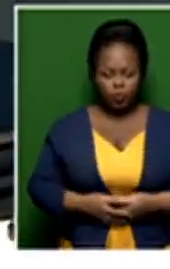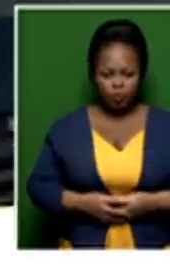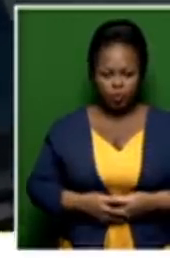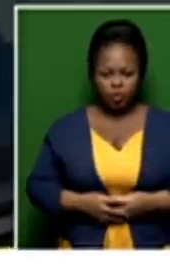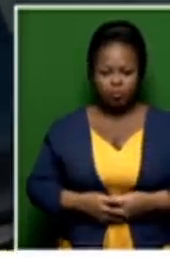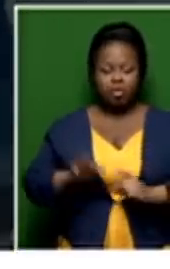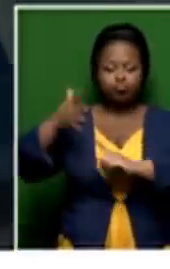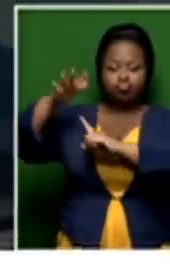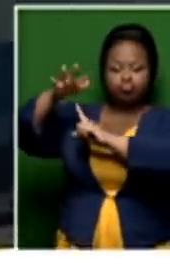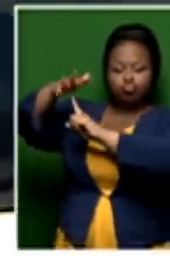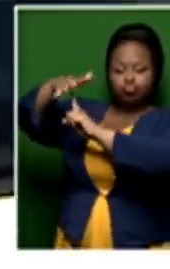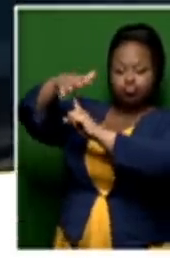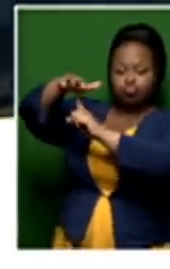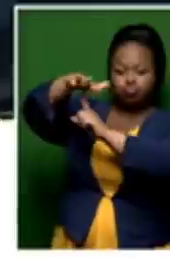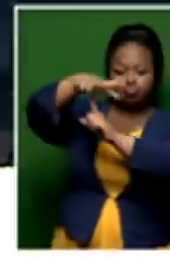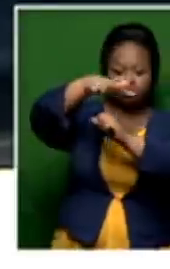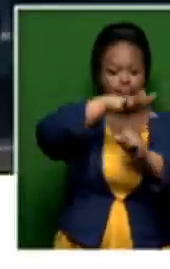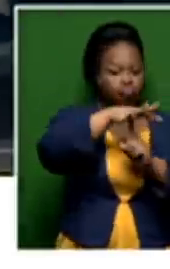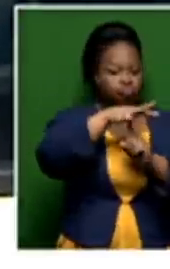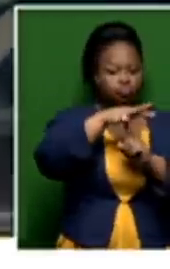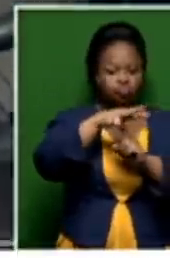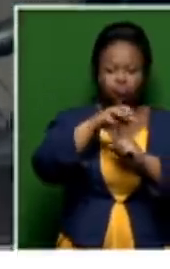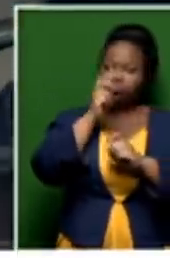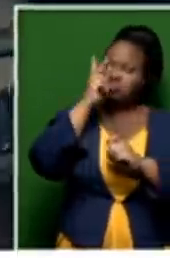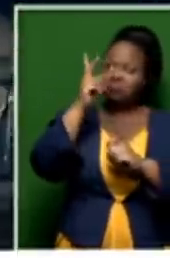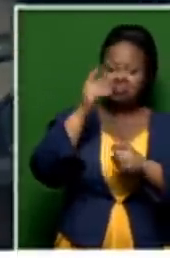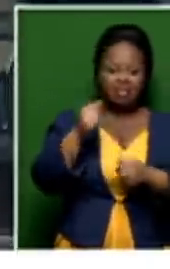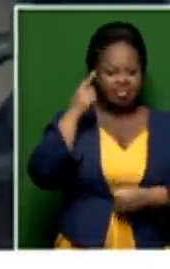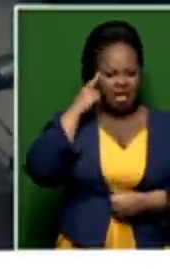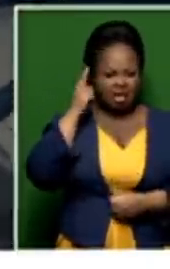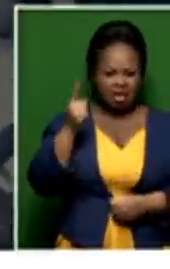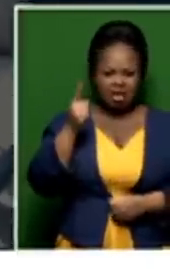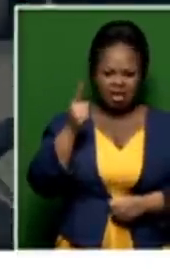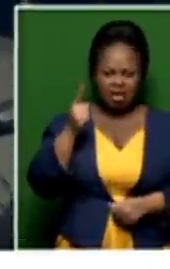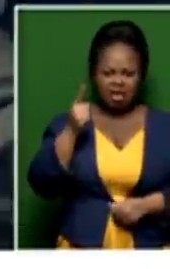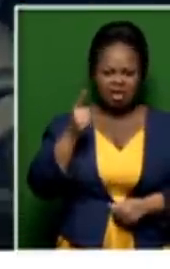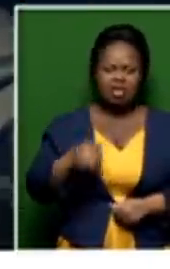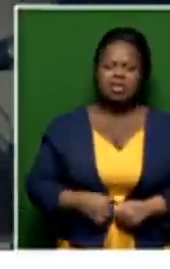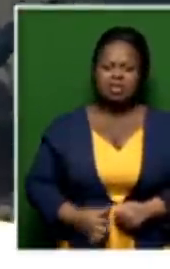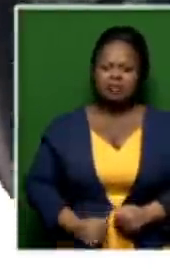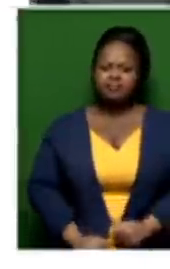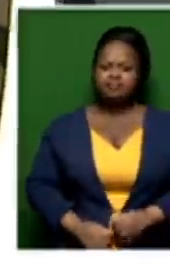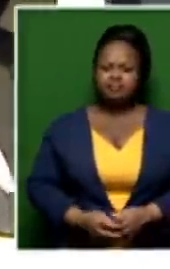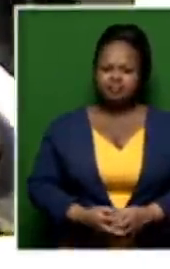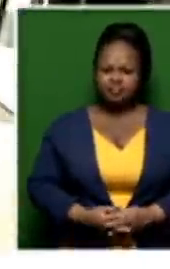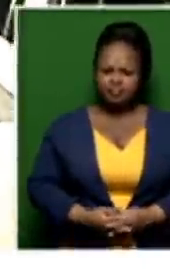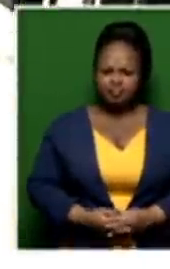A helicopter also hovering, which I think will certainly